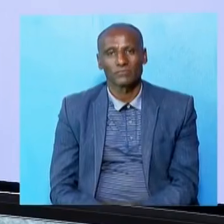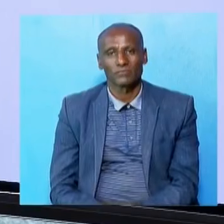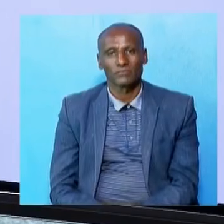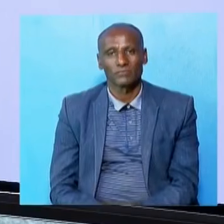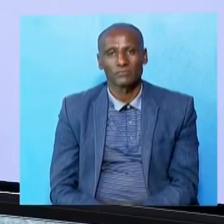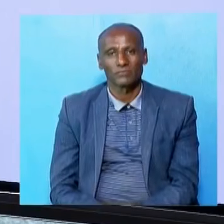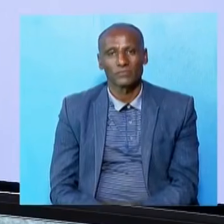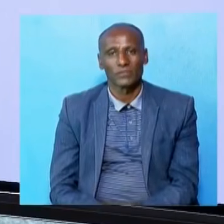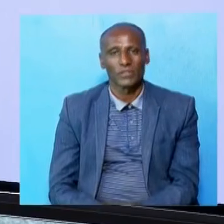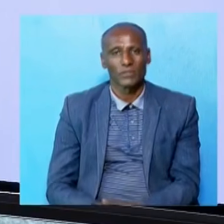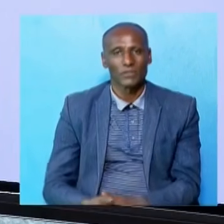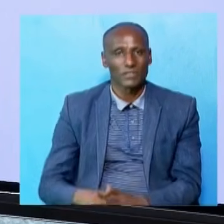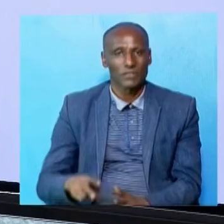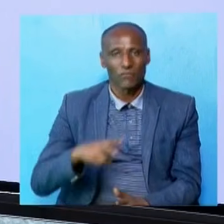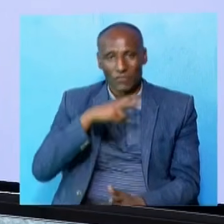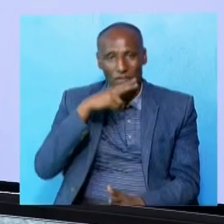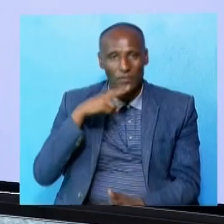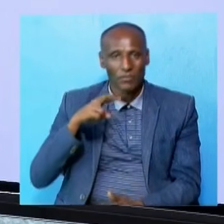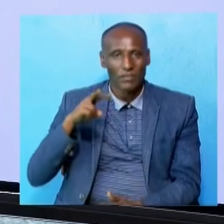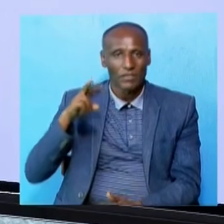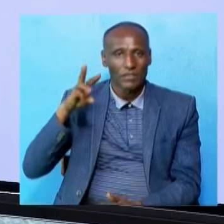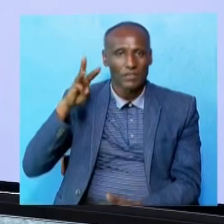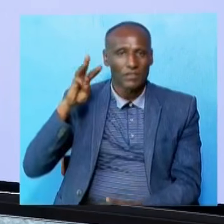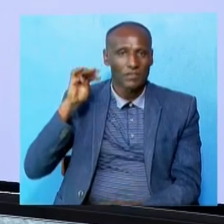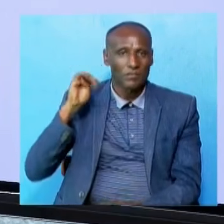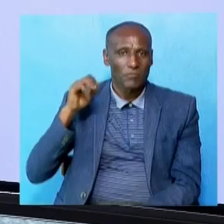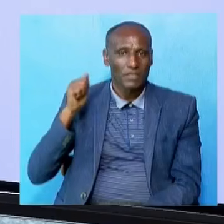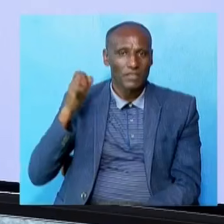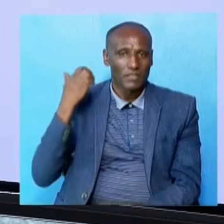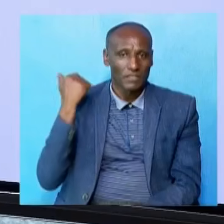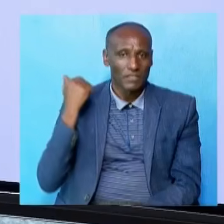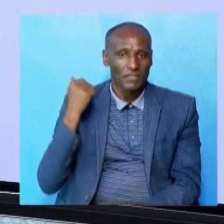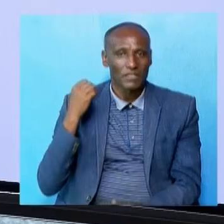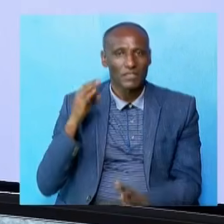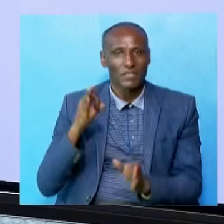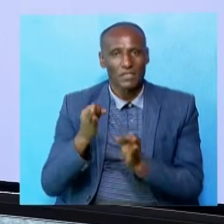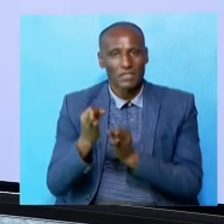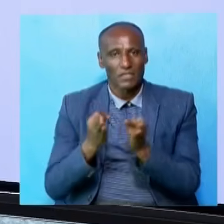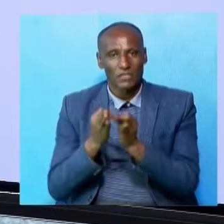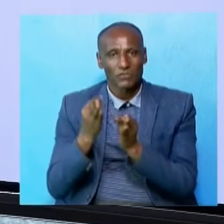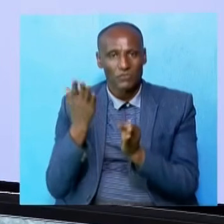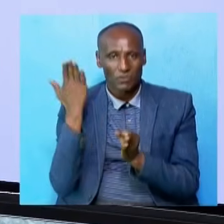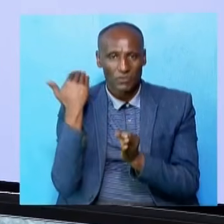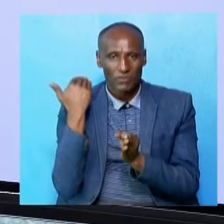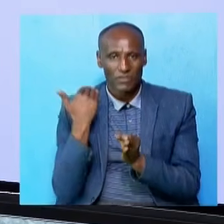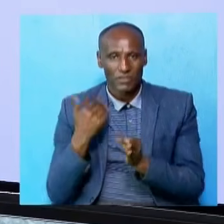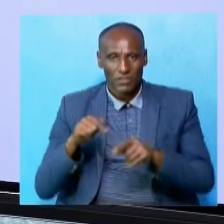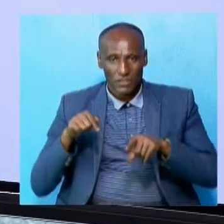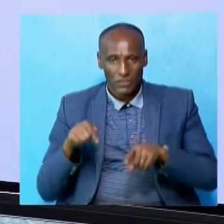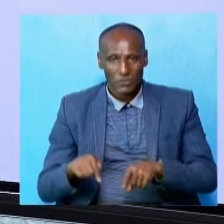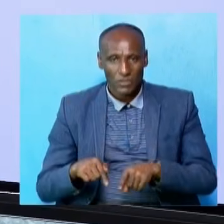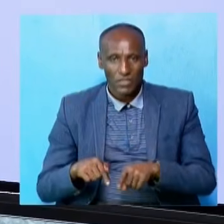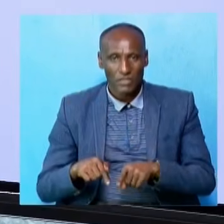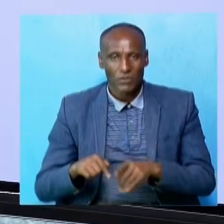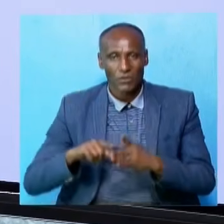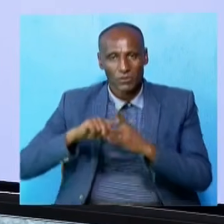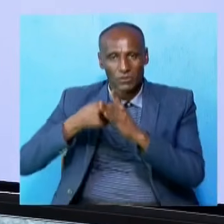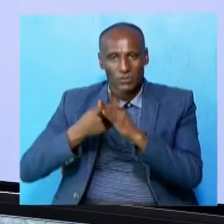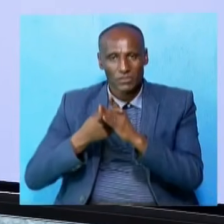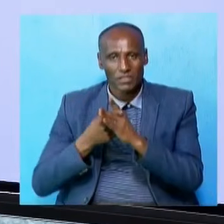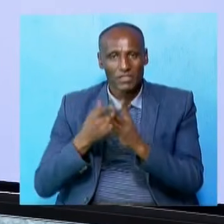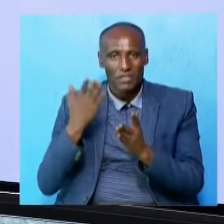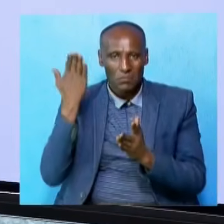verb made. This is what we have learned last week about the simple past. Now today we're going to start